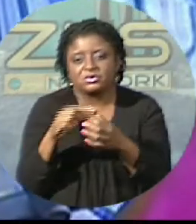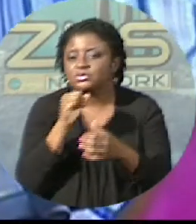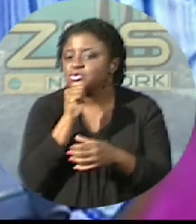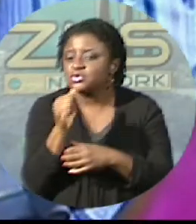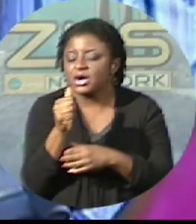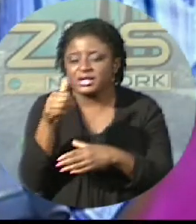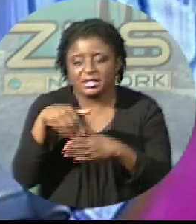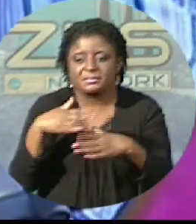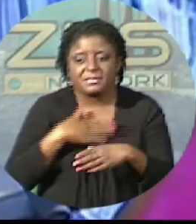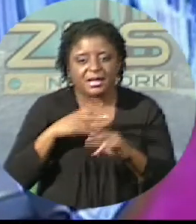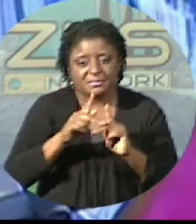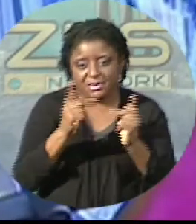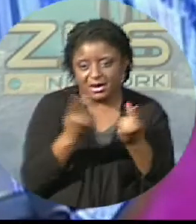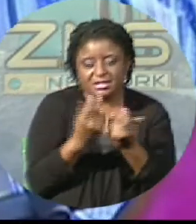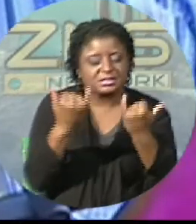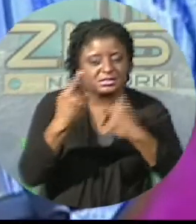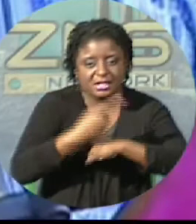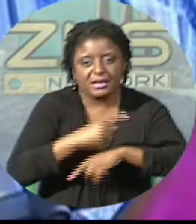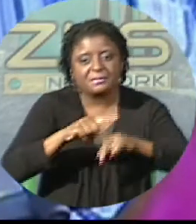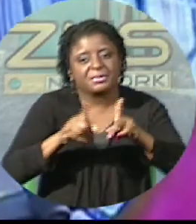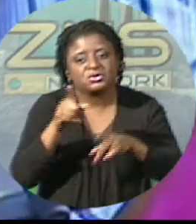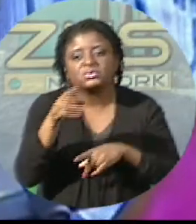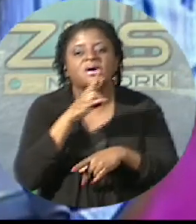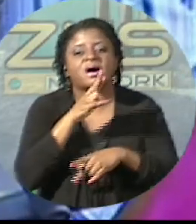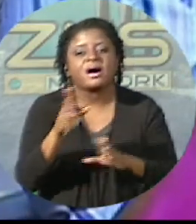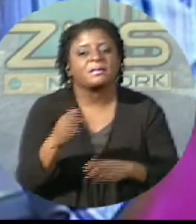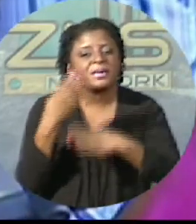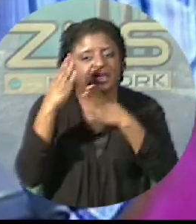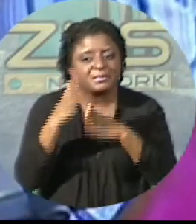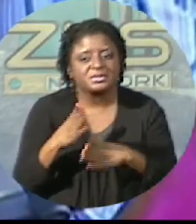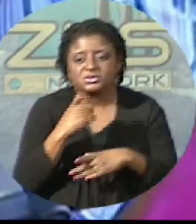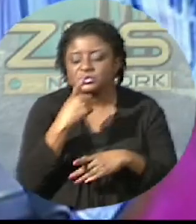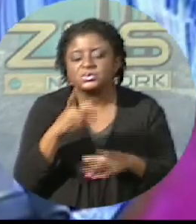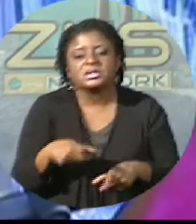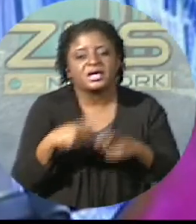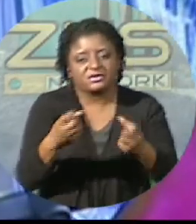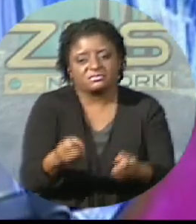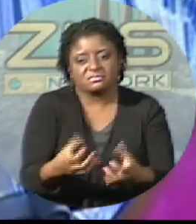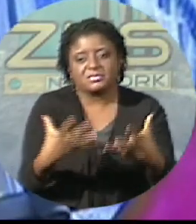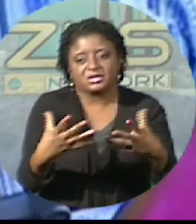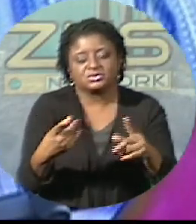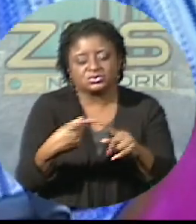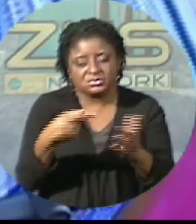But you are Bahamians who have given much to this country,